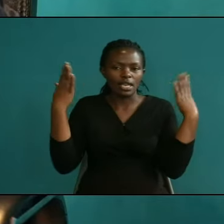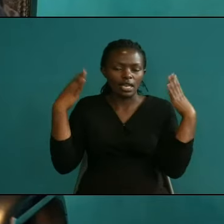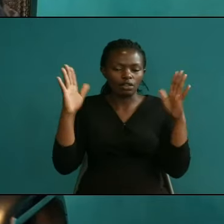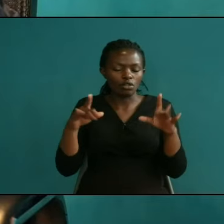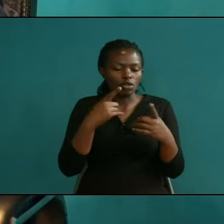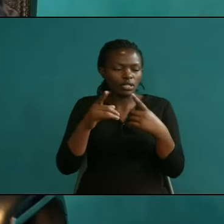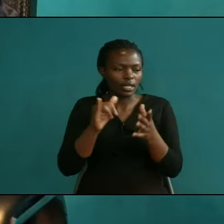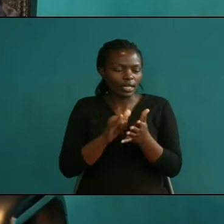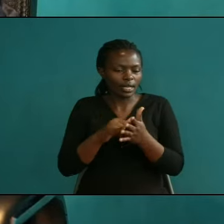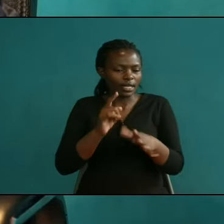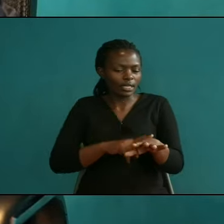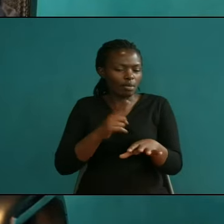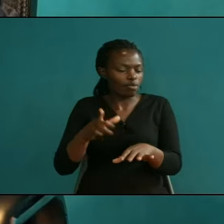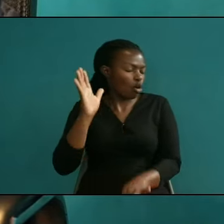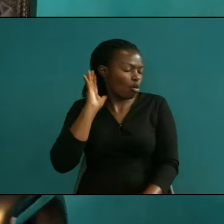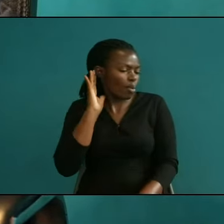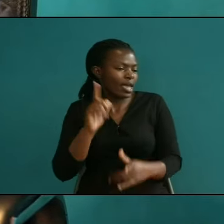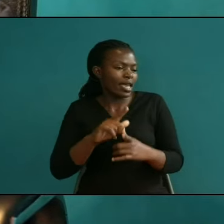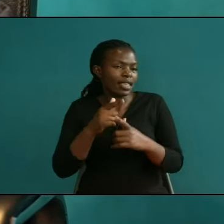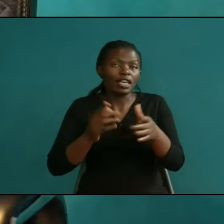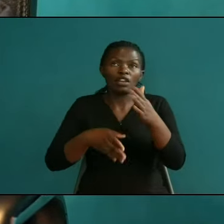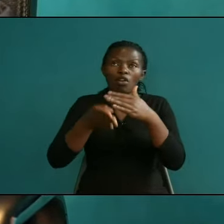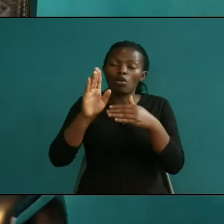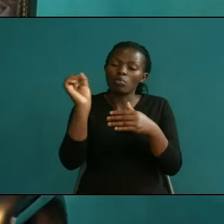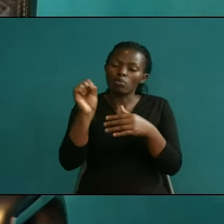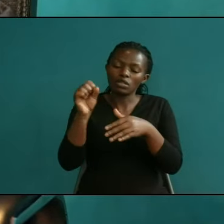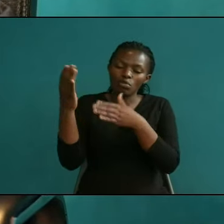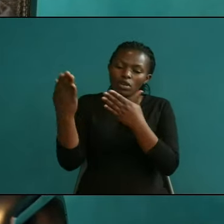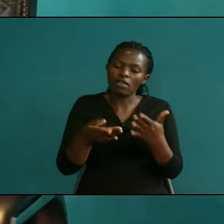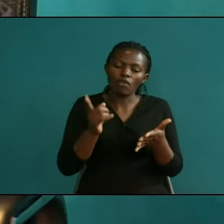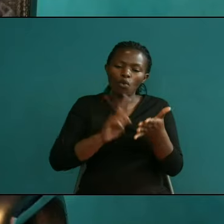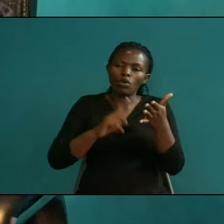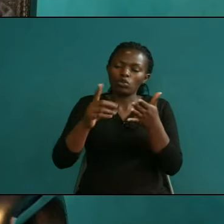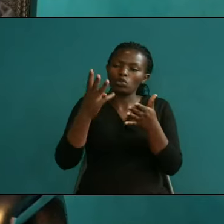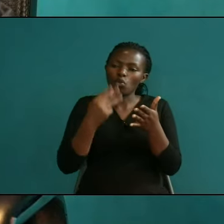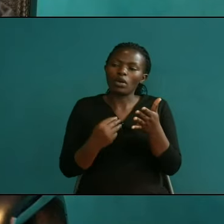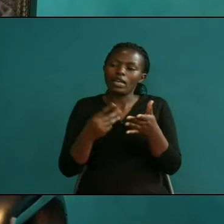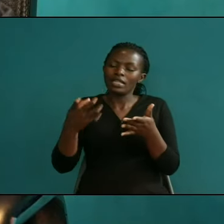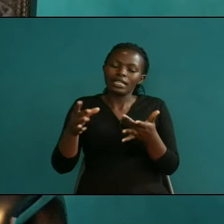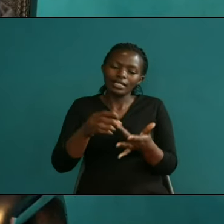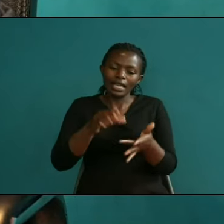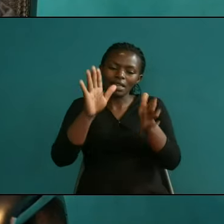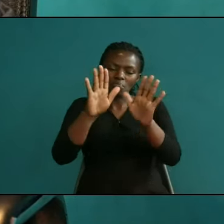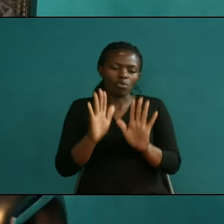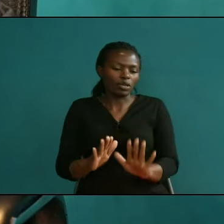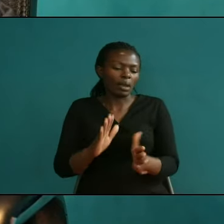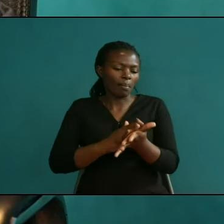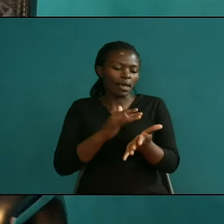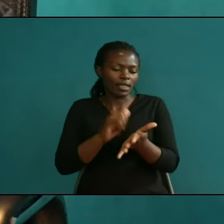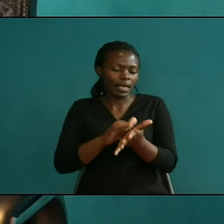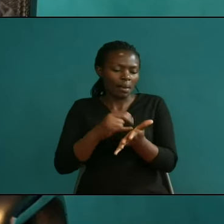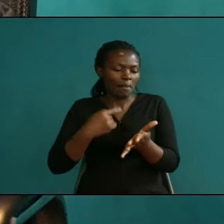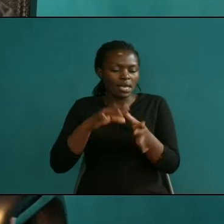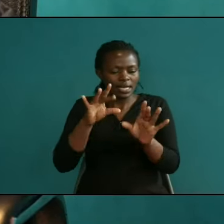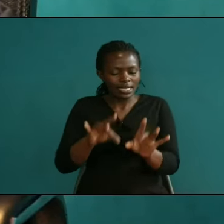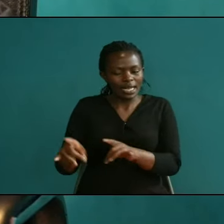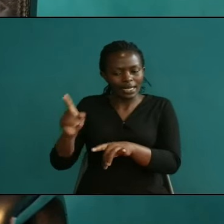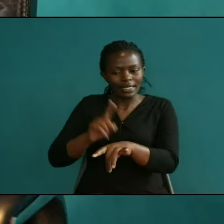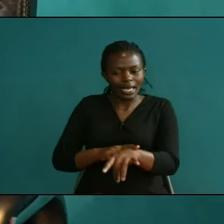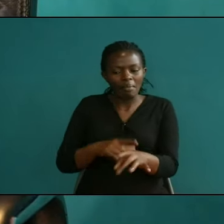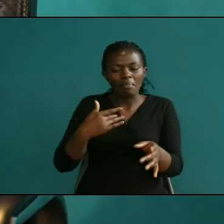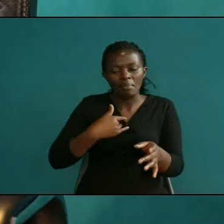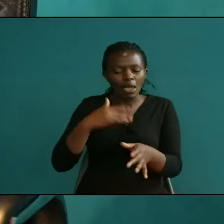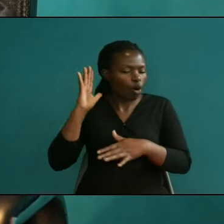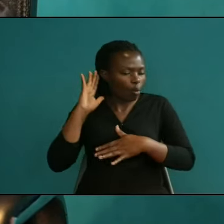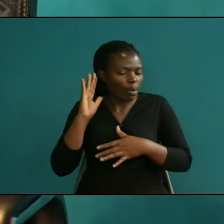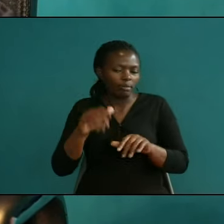moment you obey, Lord will give you what you want. So that's the main point that I take, that if I obey, Christ will be able to sustain